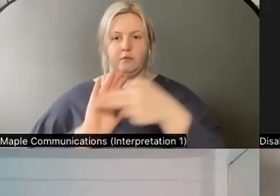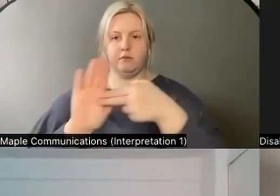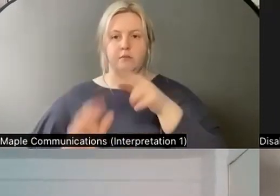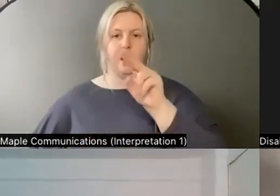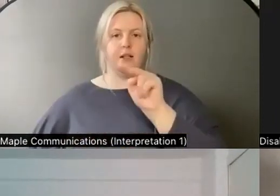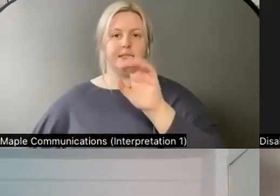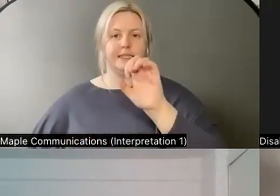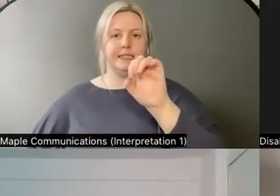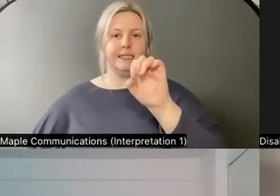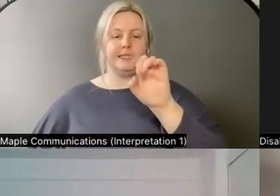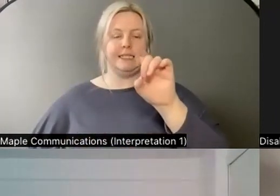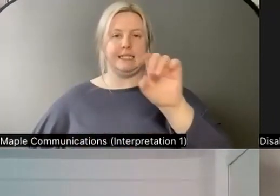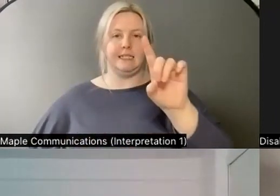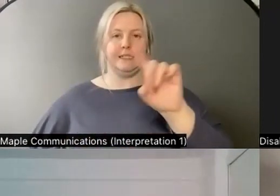ceded.